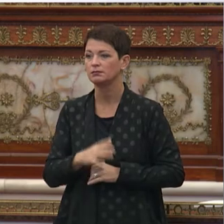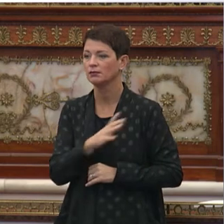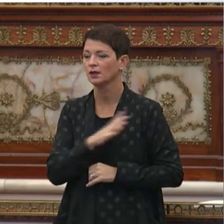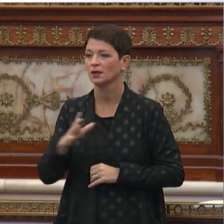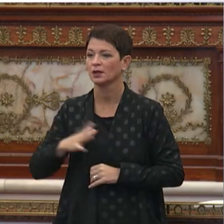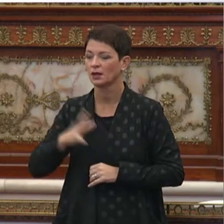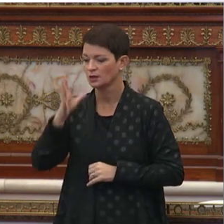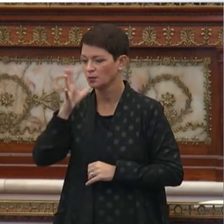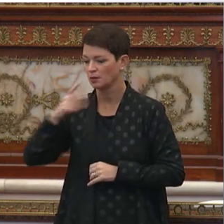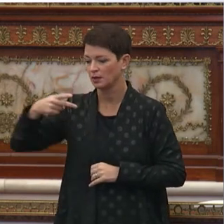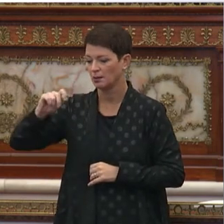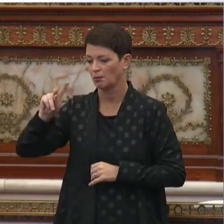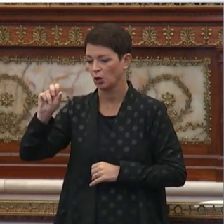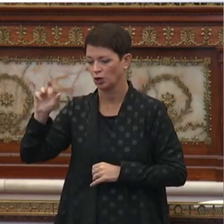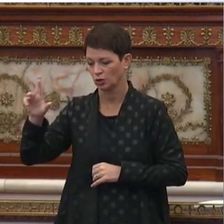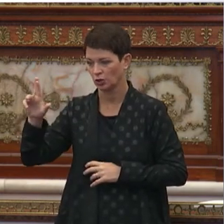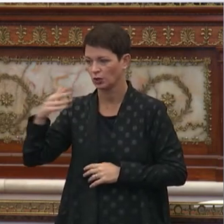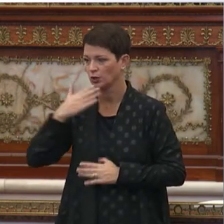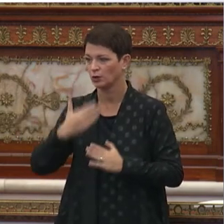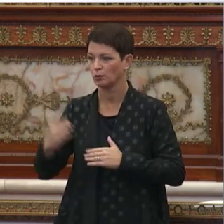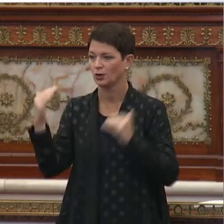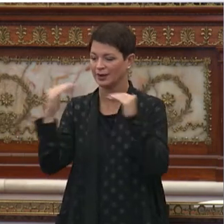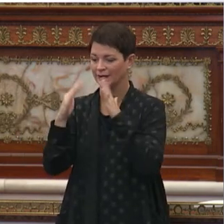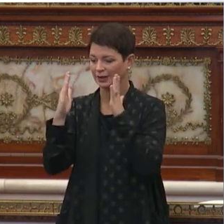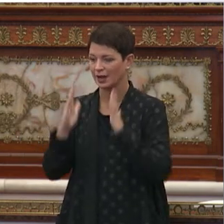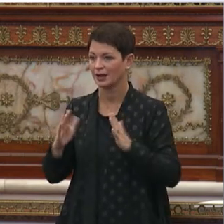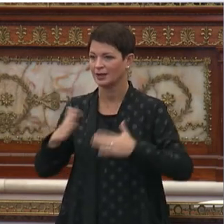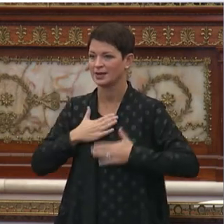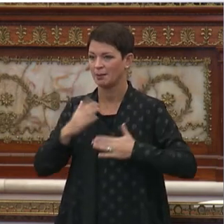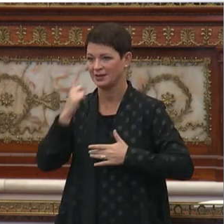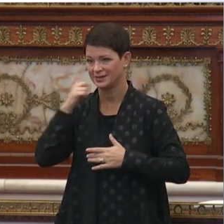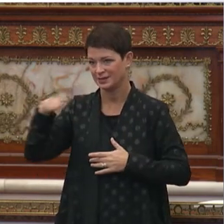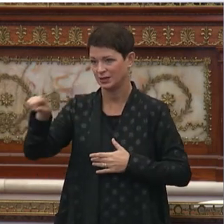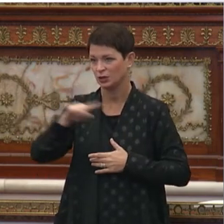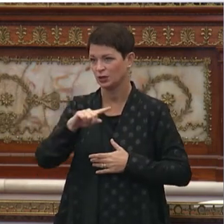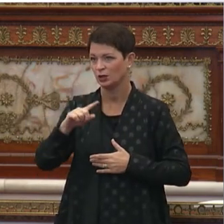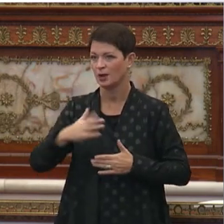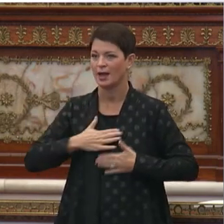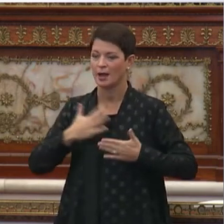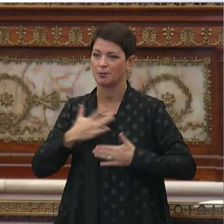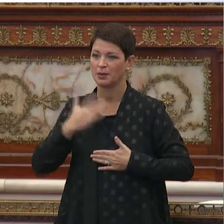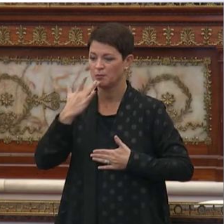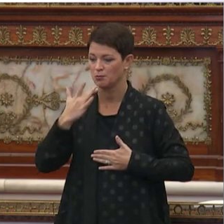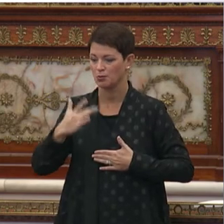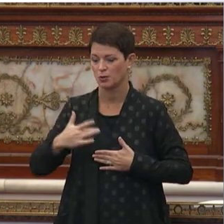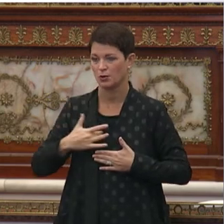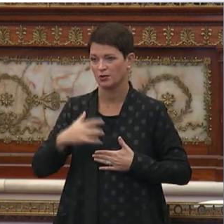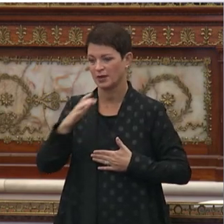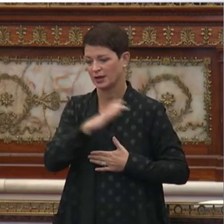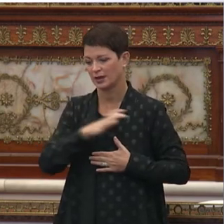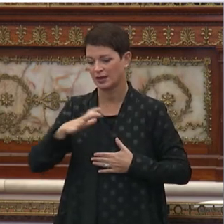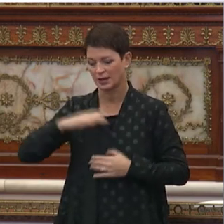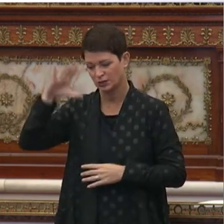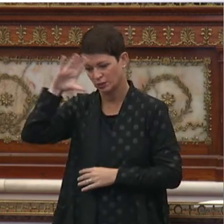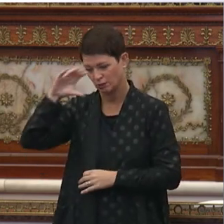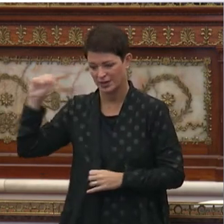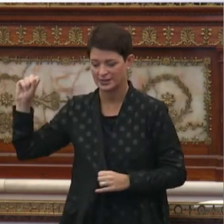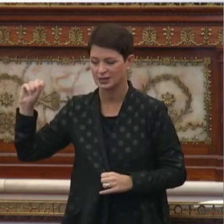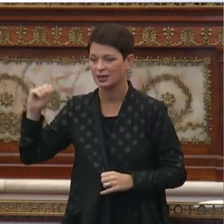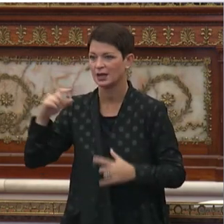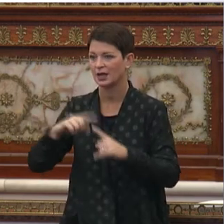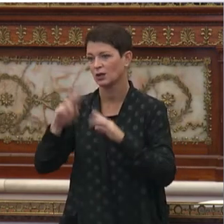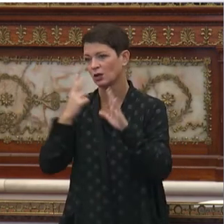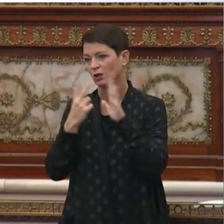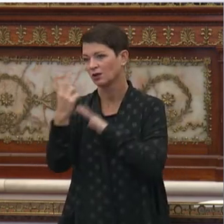Councilwoman Parker. Good morning, colleagues. It's great to see everyone. Happy birthday, Council President, and